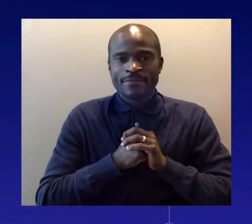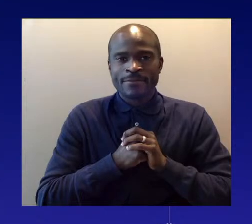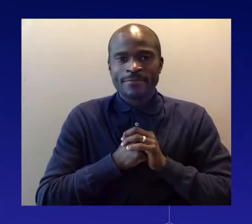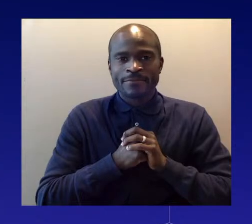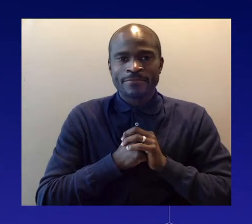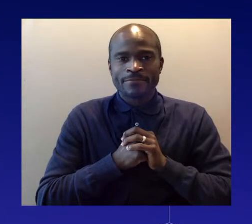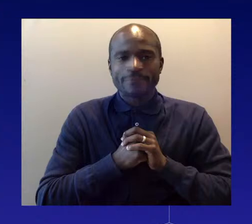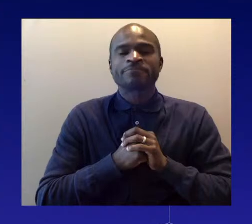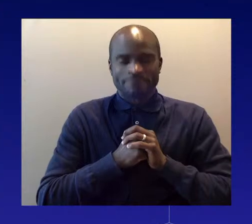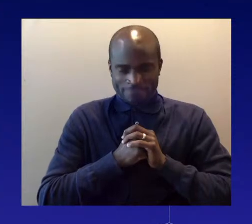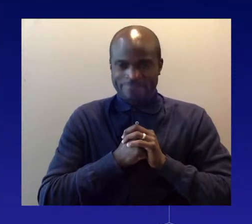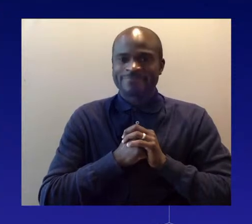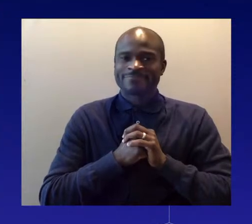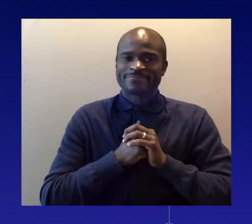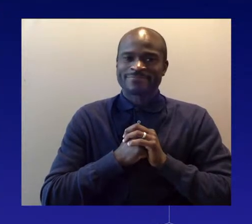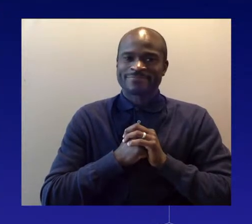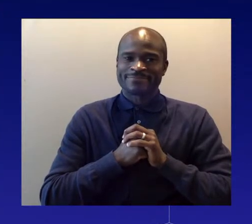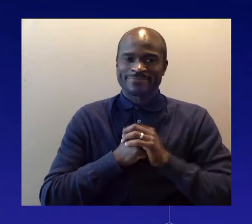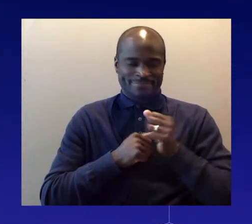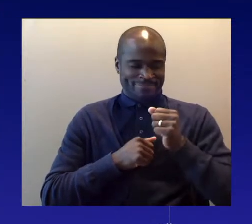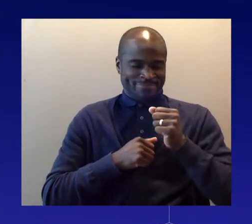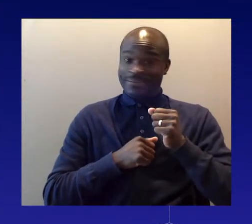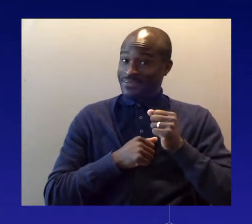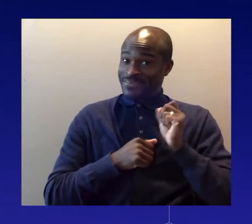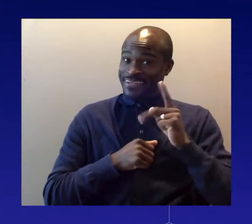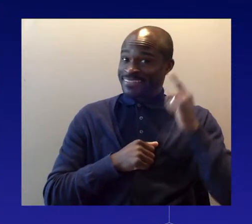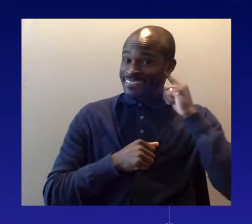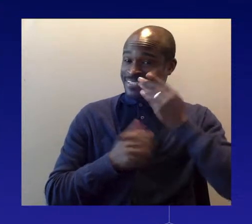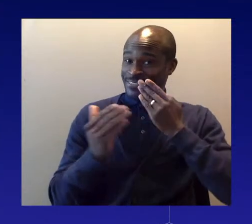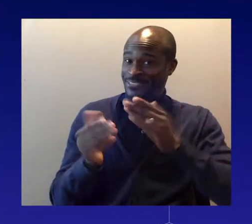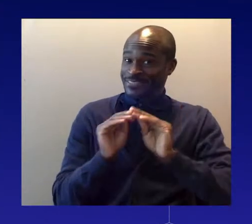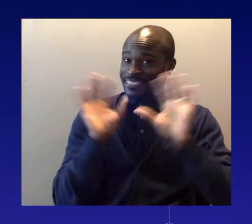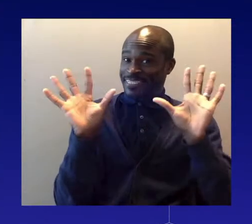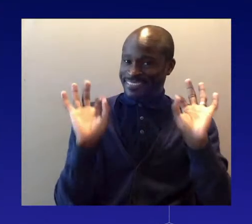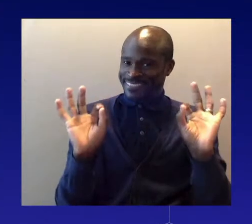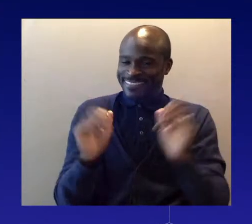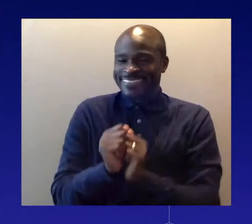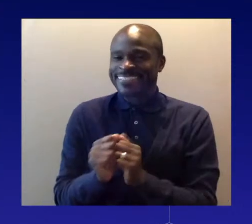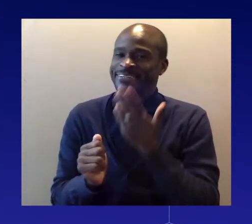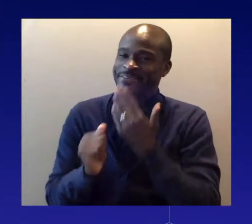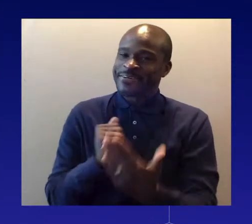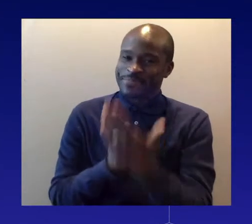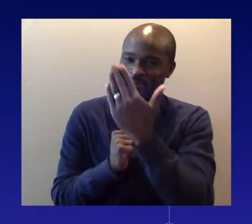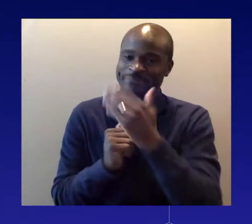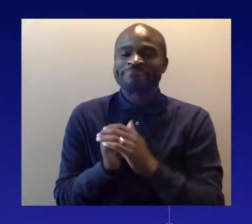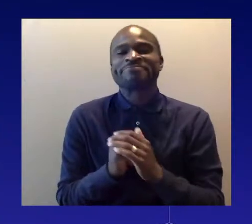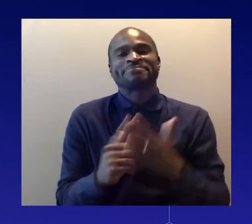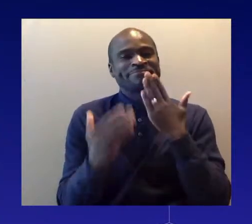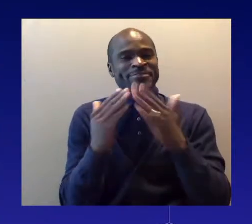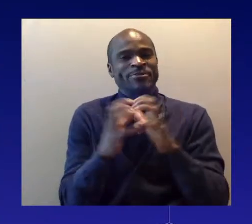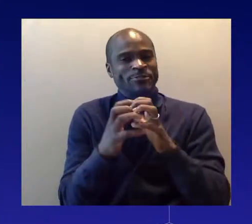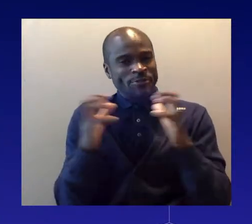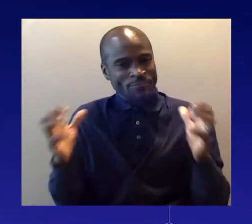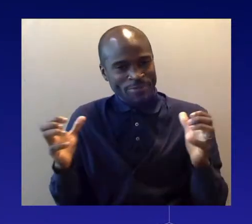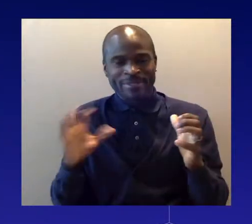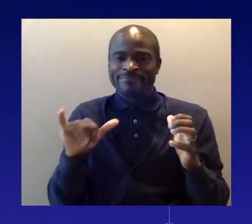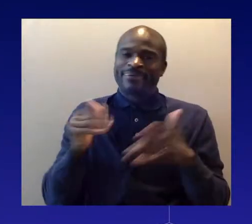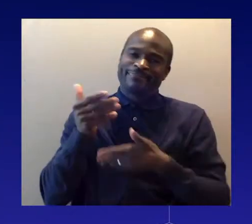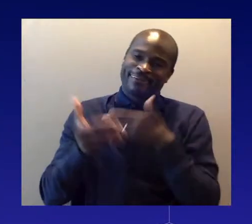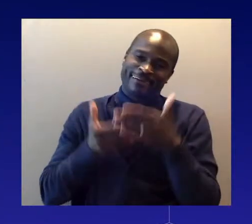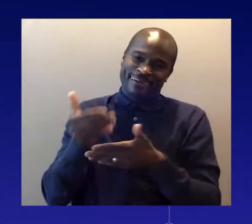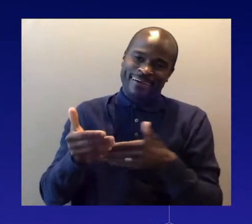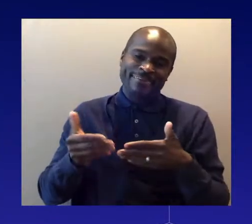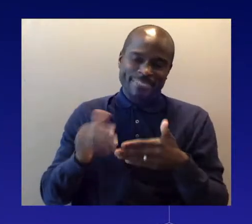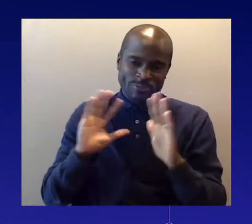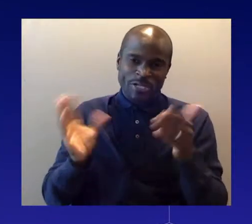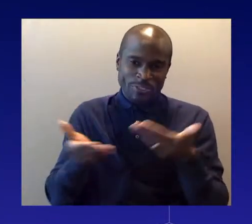Good morning. Oh, all right. That sounds good. All right. Well, thank you so much for the kind introduction, Annabella, and